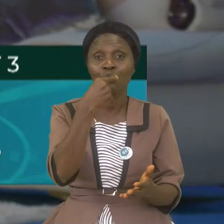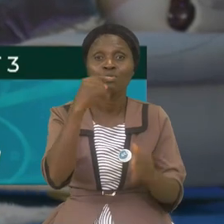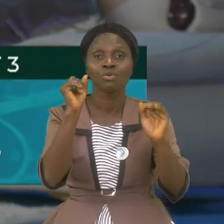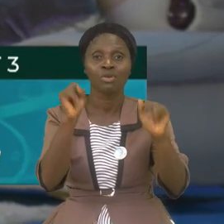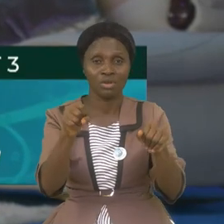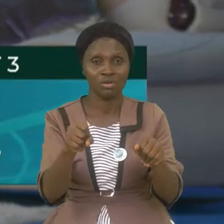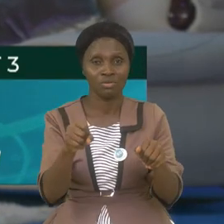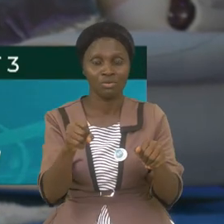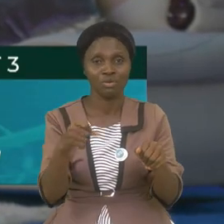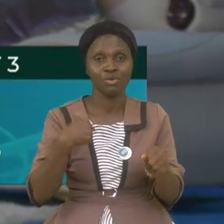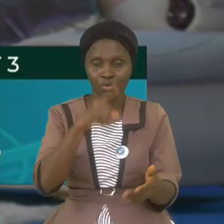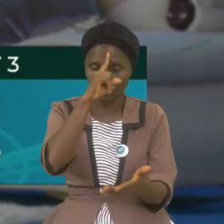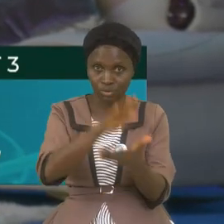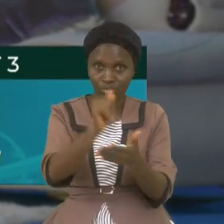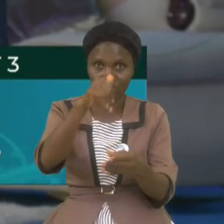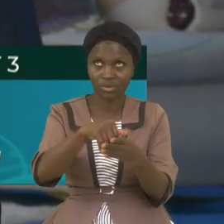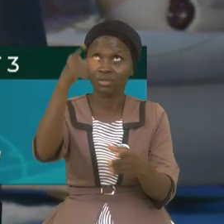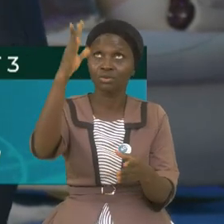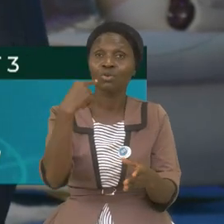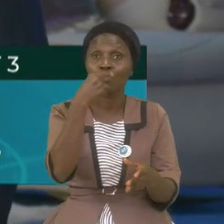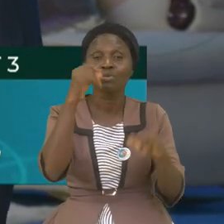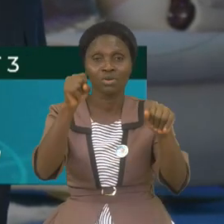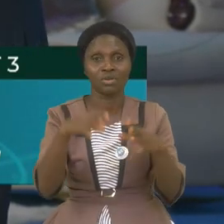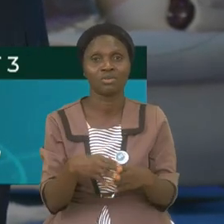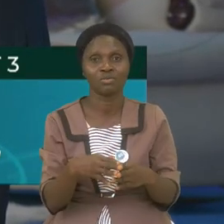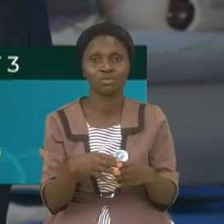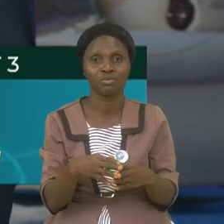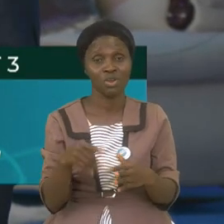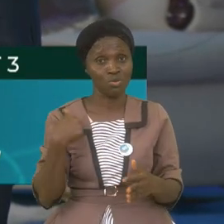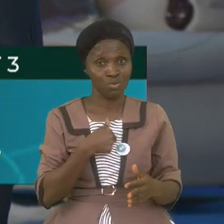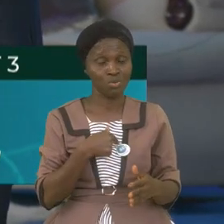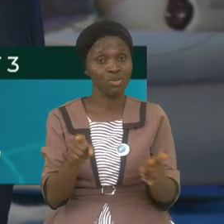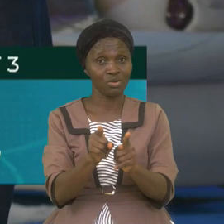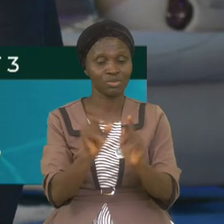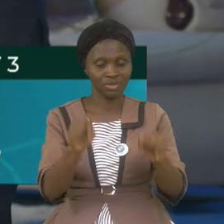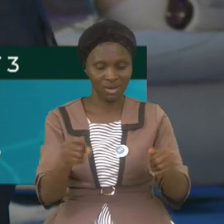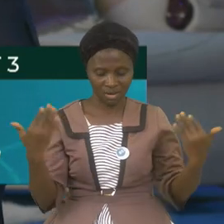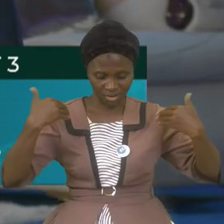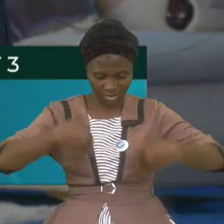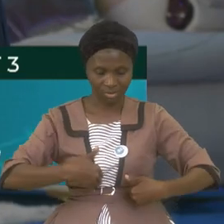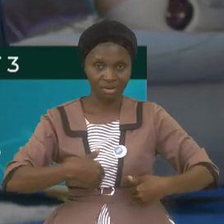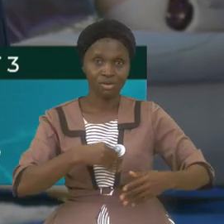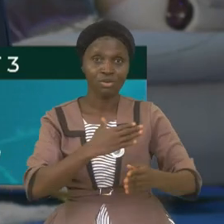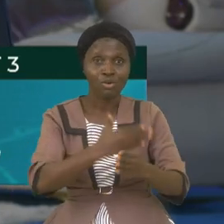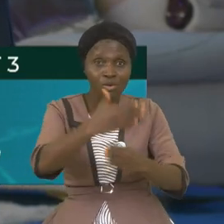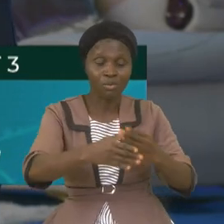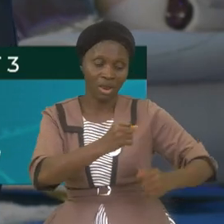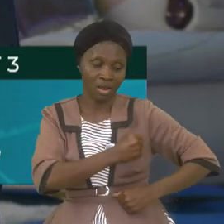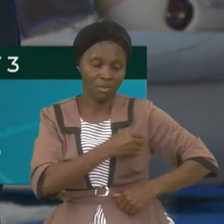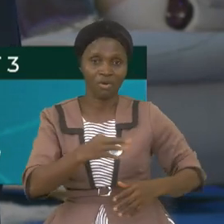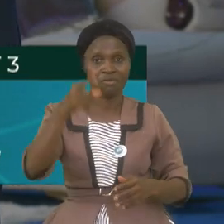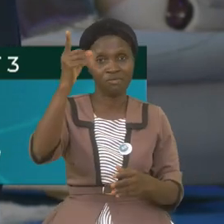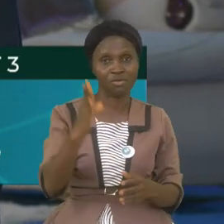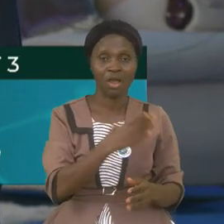We trust in the God who is able. With you, we can put on the whole armor of God, and we're able